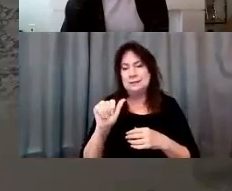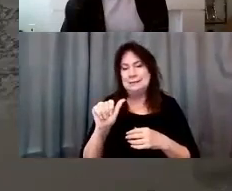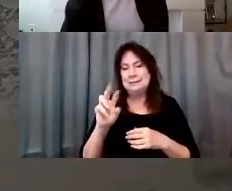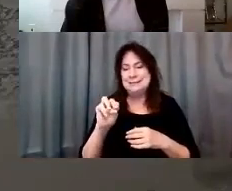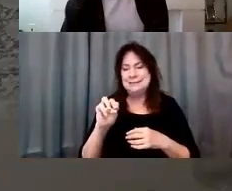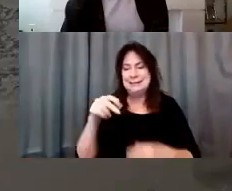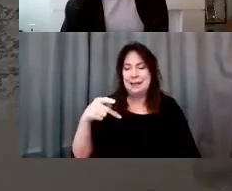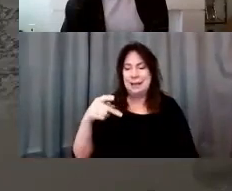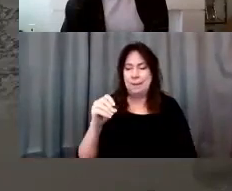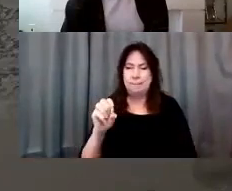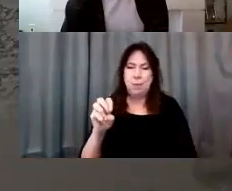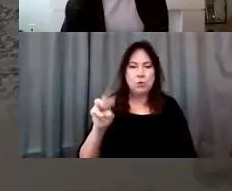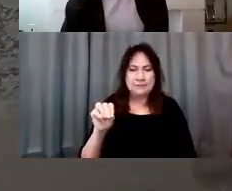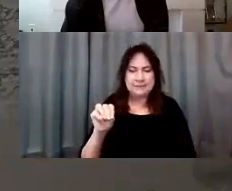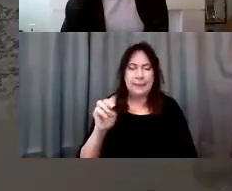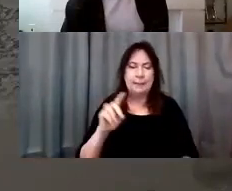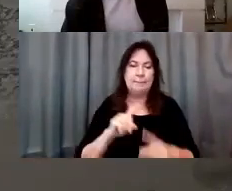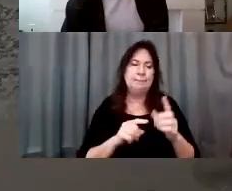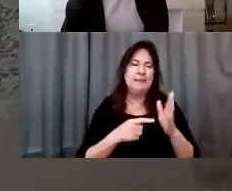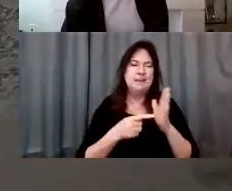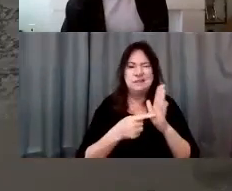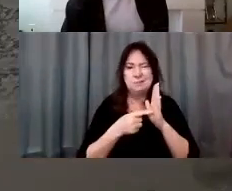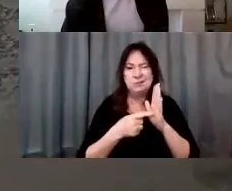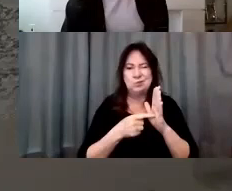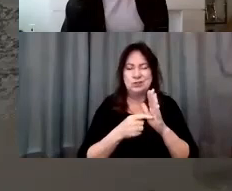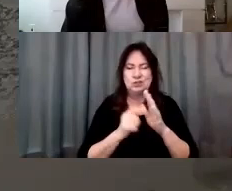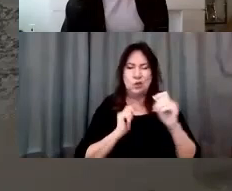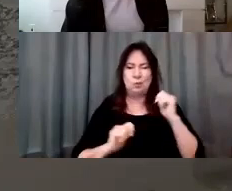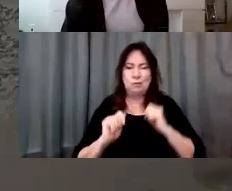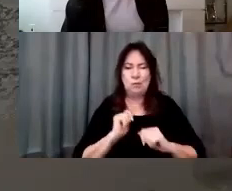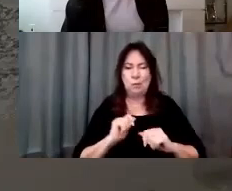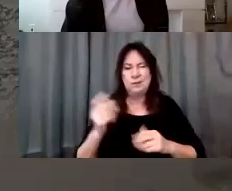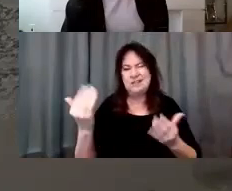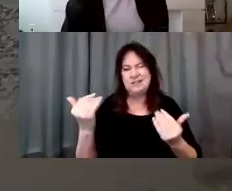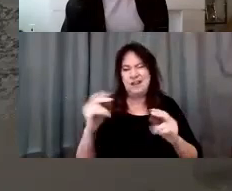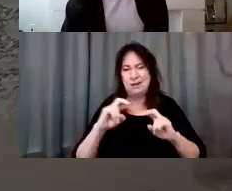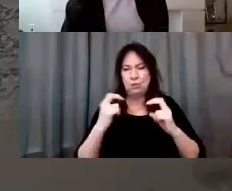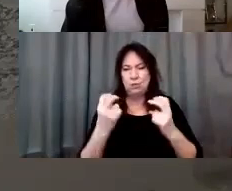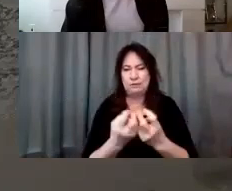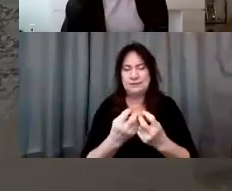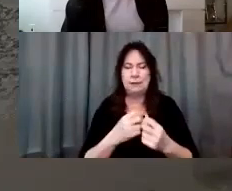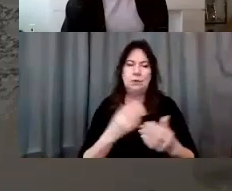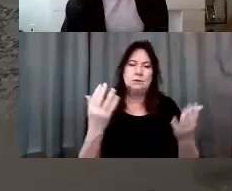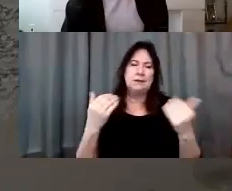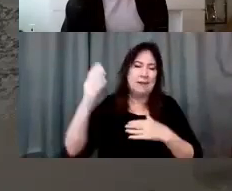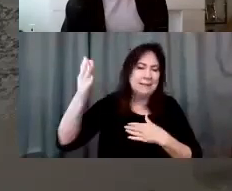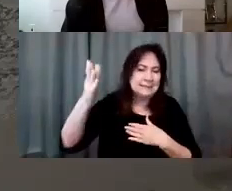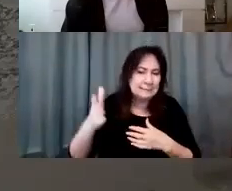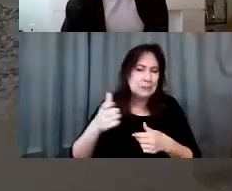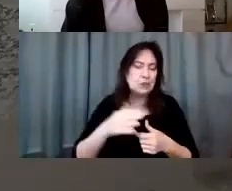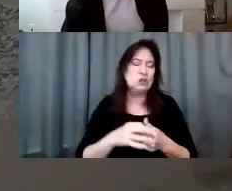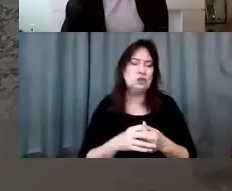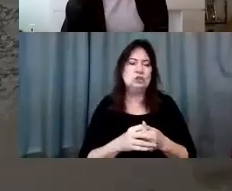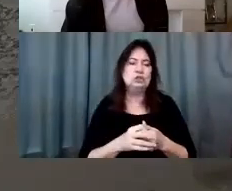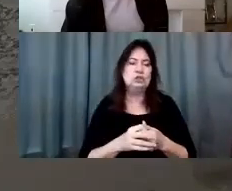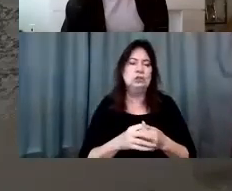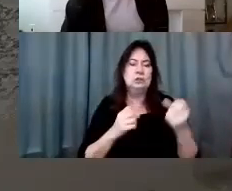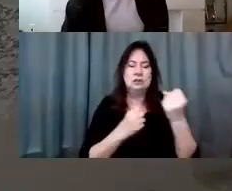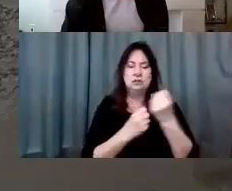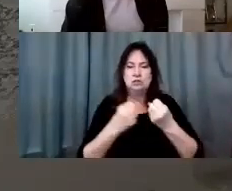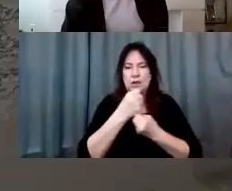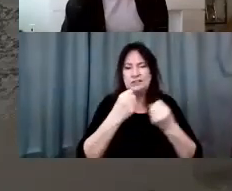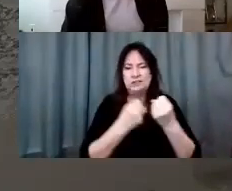a demonstration or performance, invited roundtables, invited speakers, and the structured